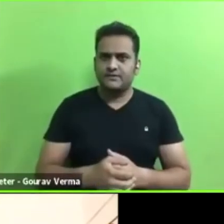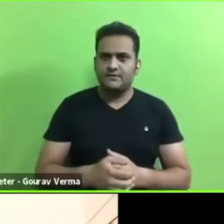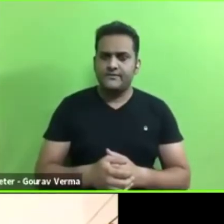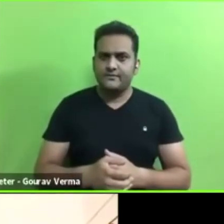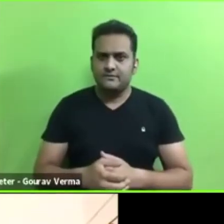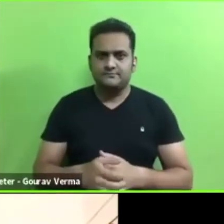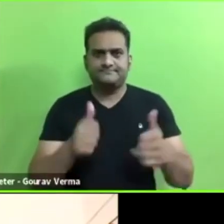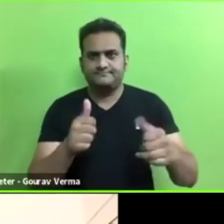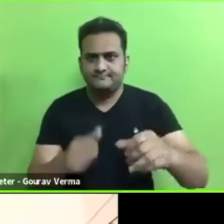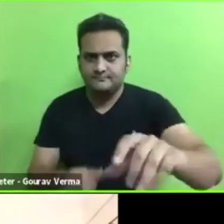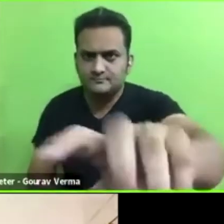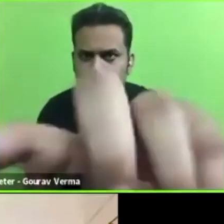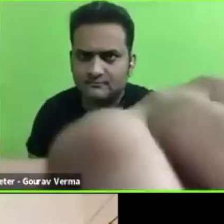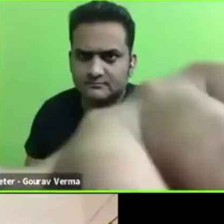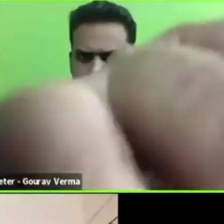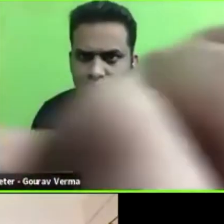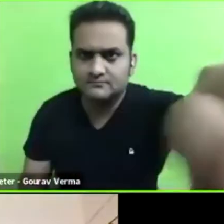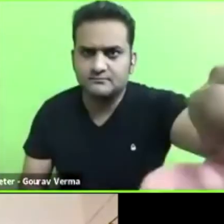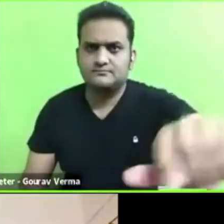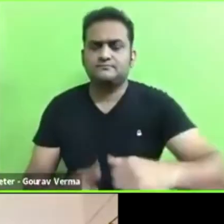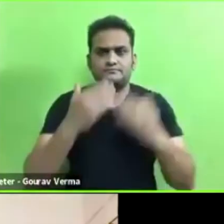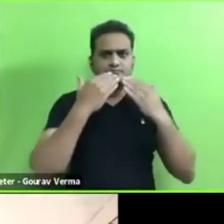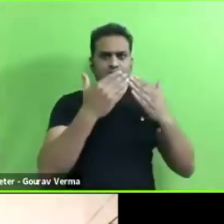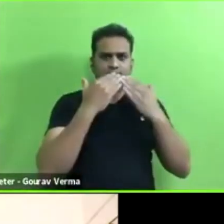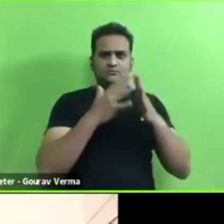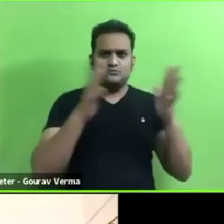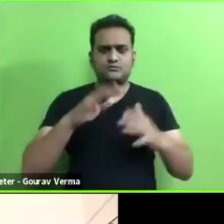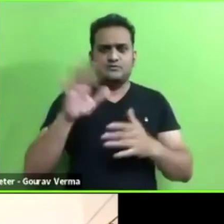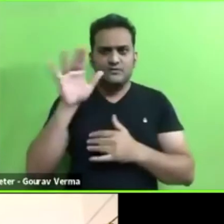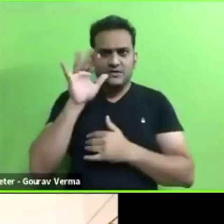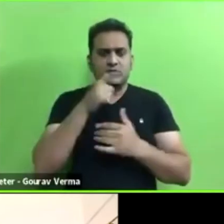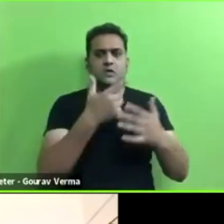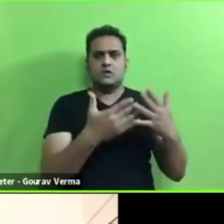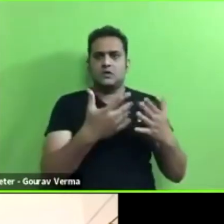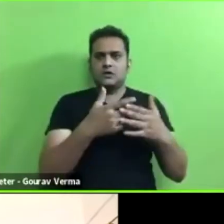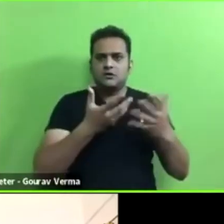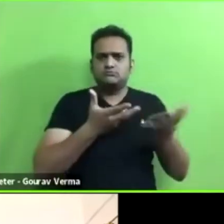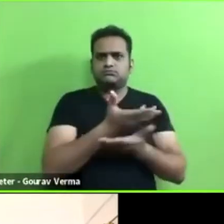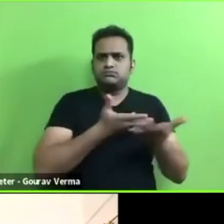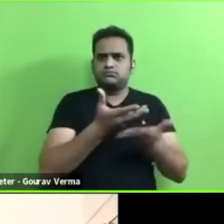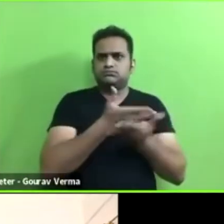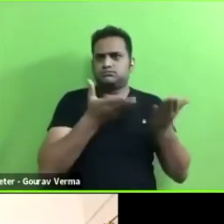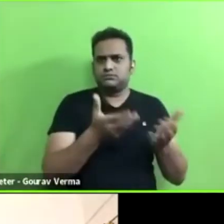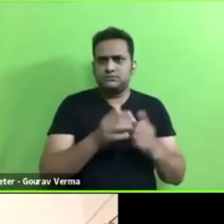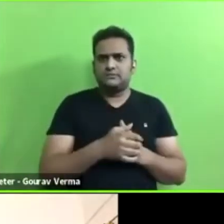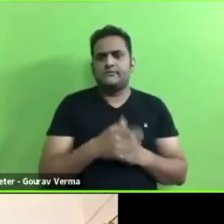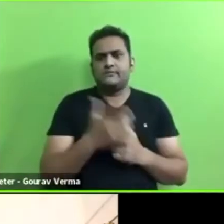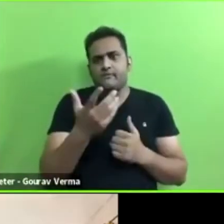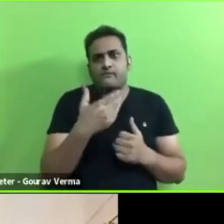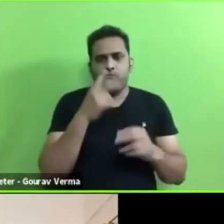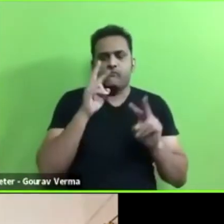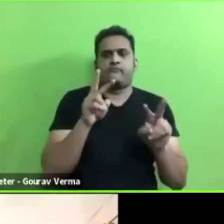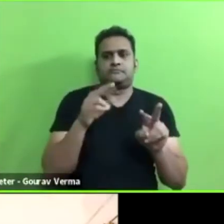Yep. Thank you so much, Krishna, for that sharing. We've been discussing about this for some time, and I'm just so glad the book